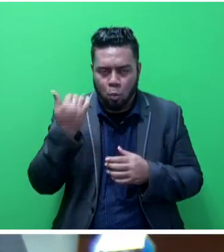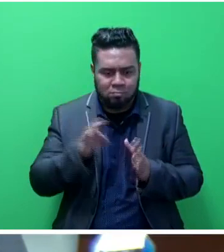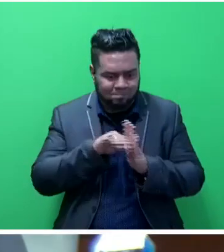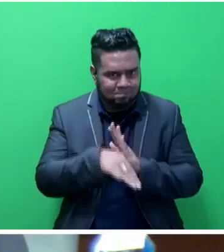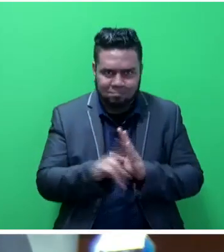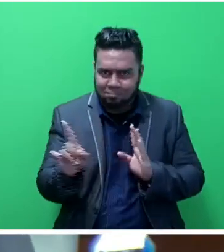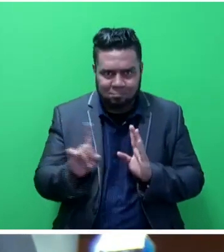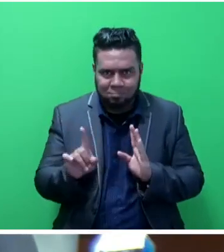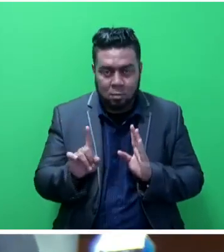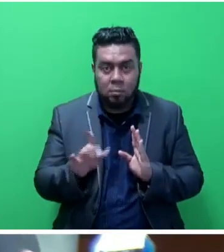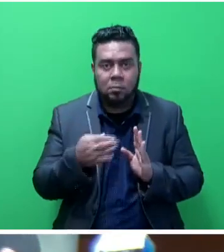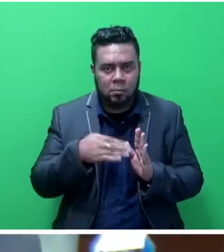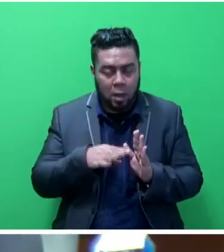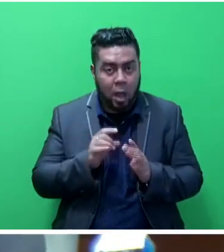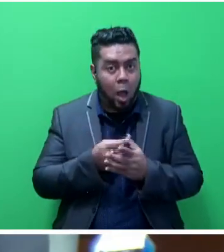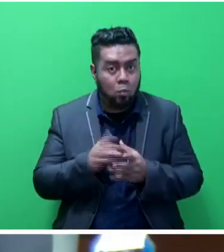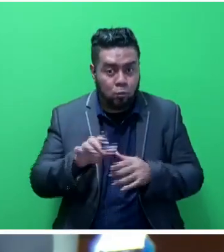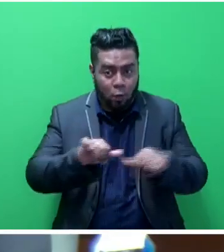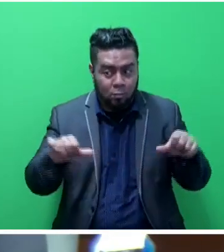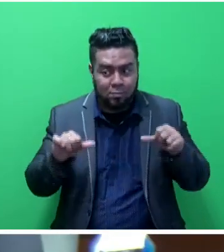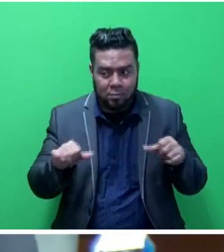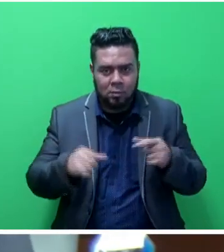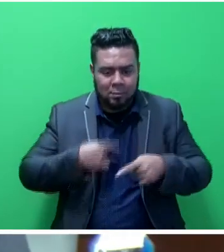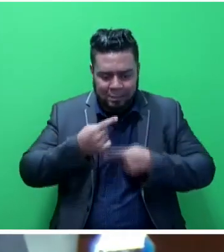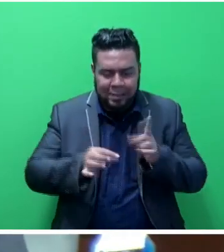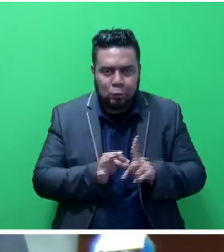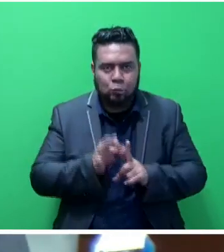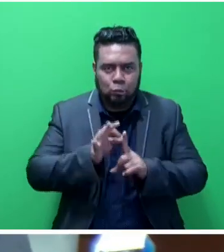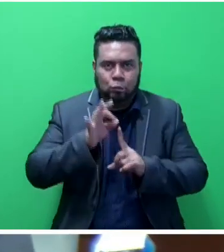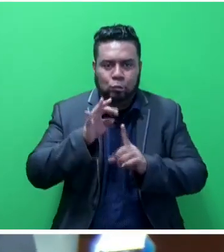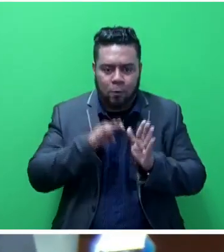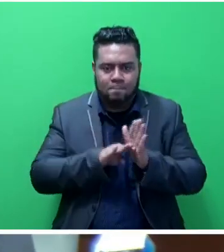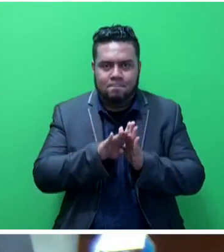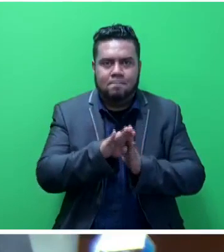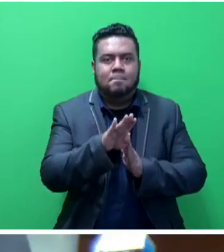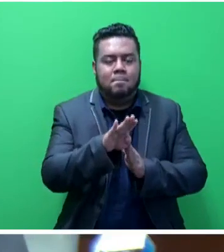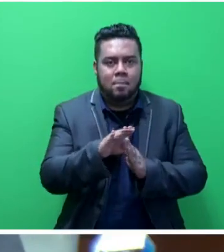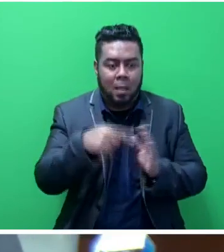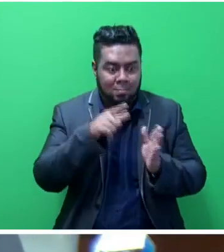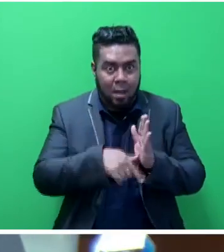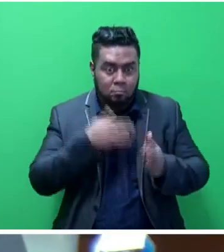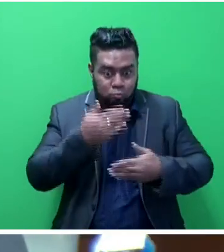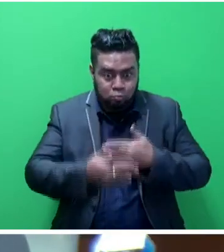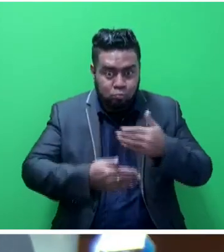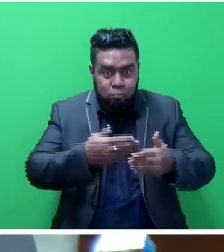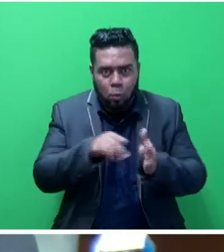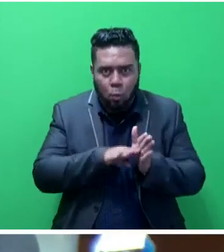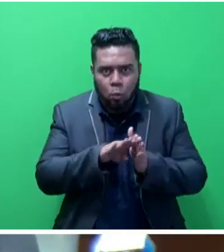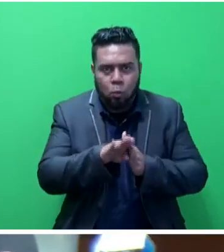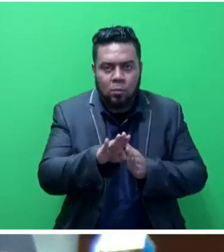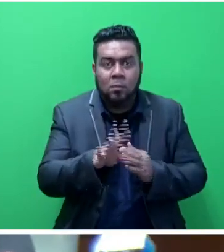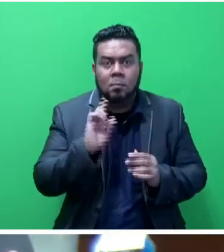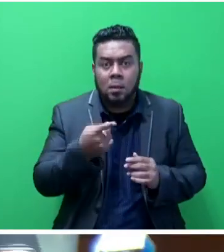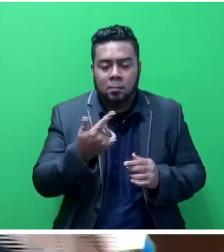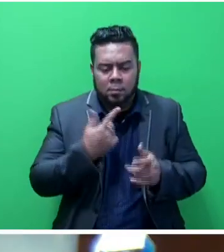declining. Agricultural output has increased over time. But what has happened is because